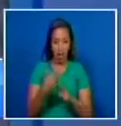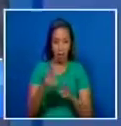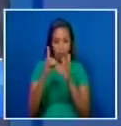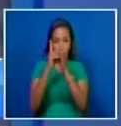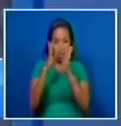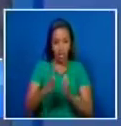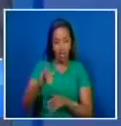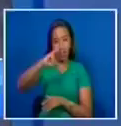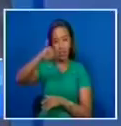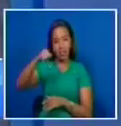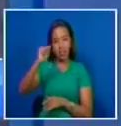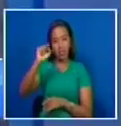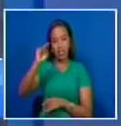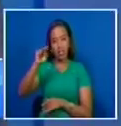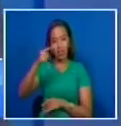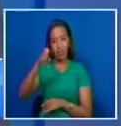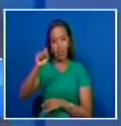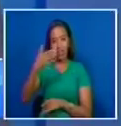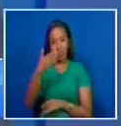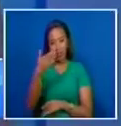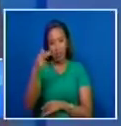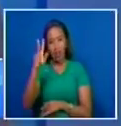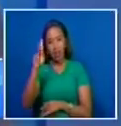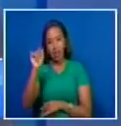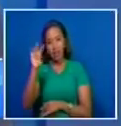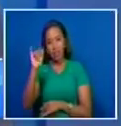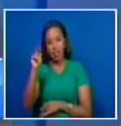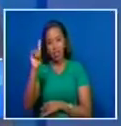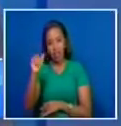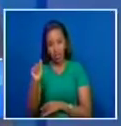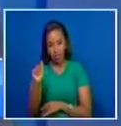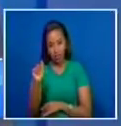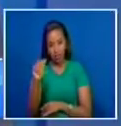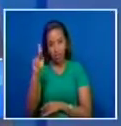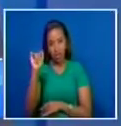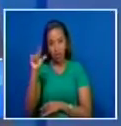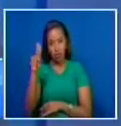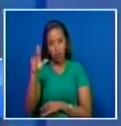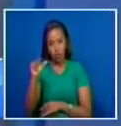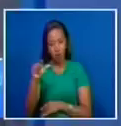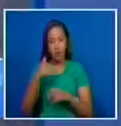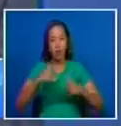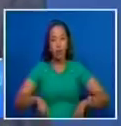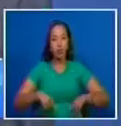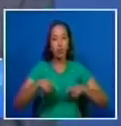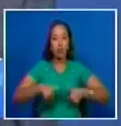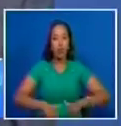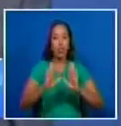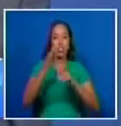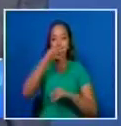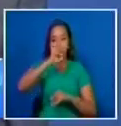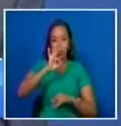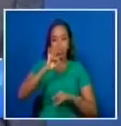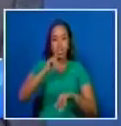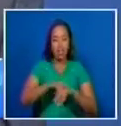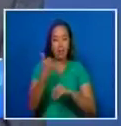Dr. Japheth Kavinga Kaluyu. I was born in a small poor village in Kitui. As a little boy, my biggest dreams